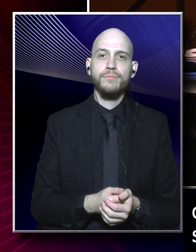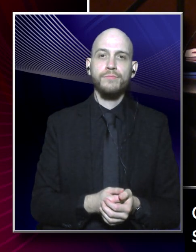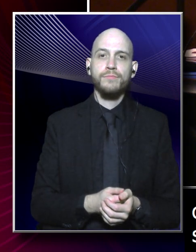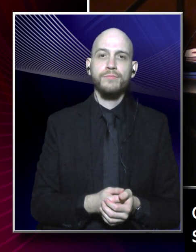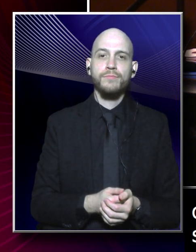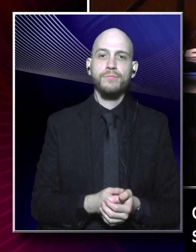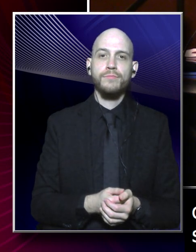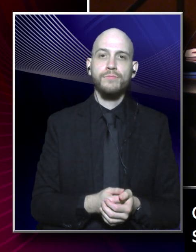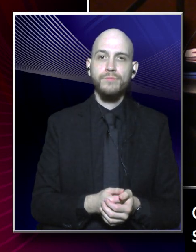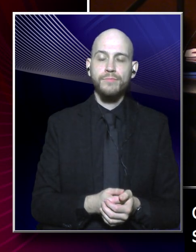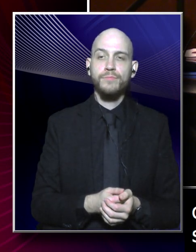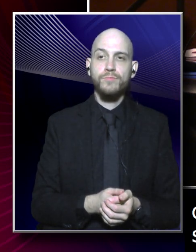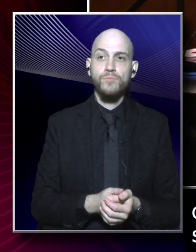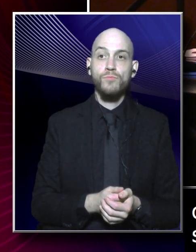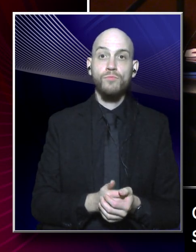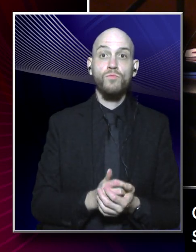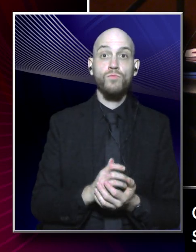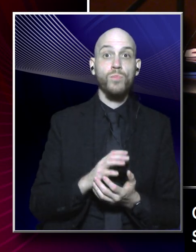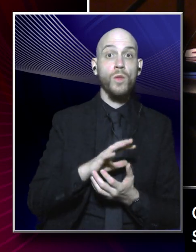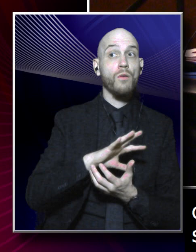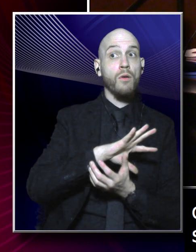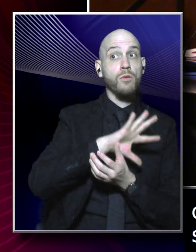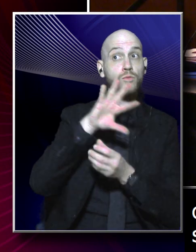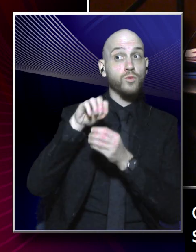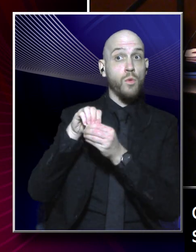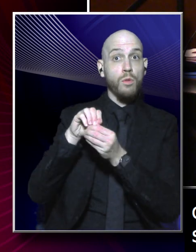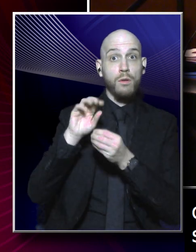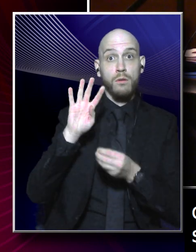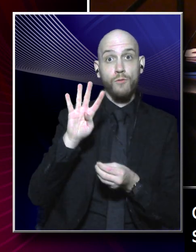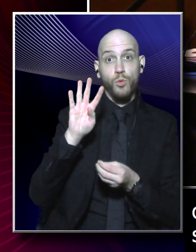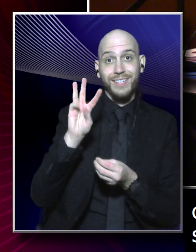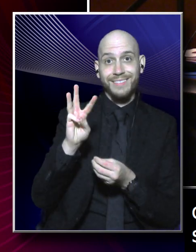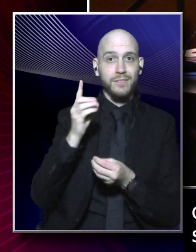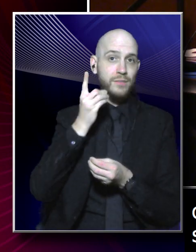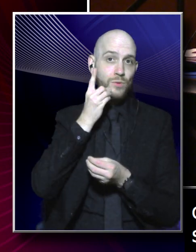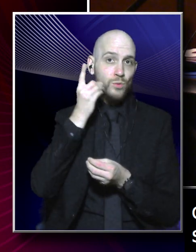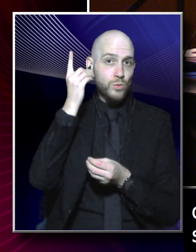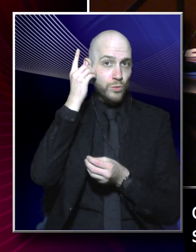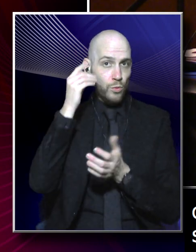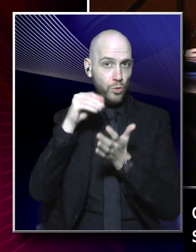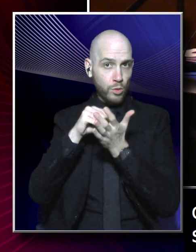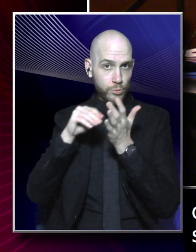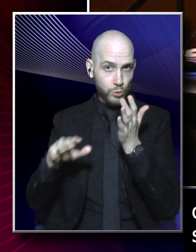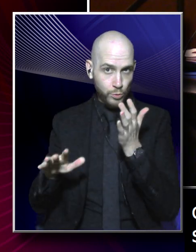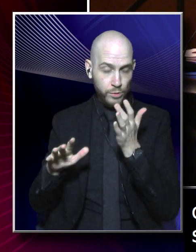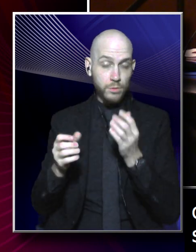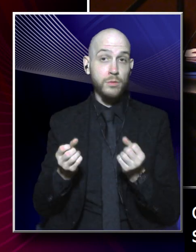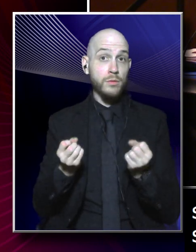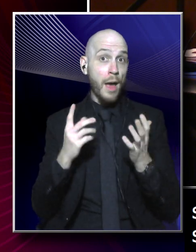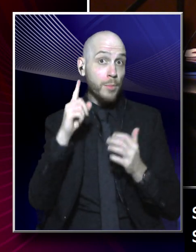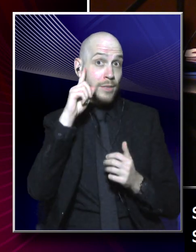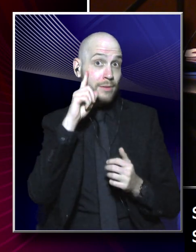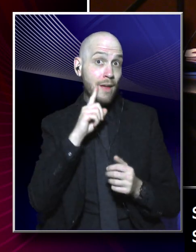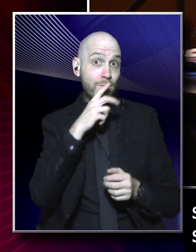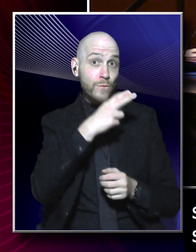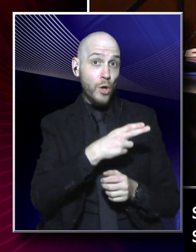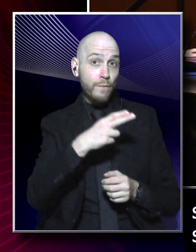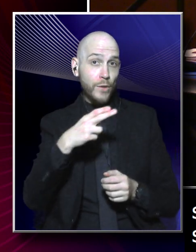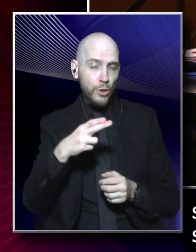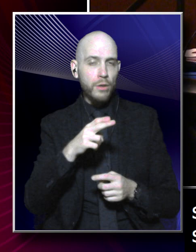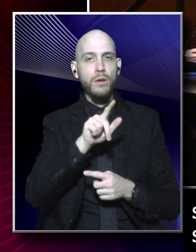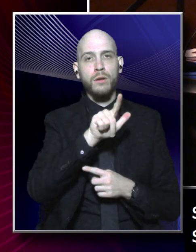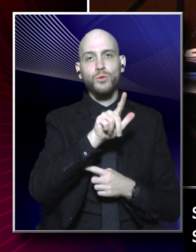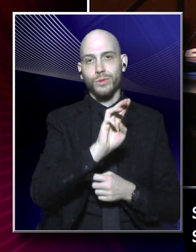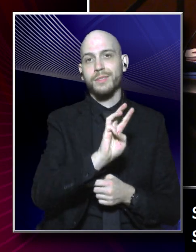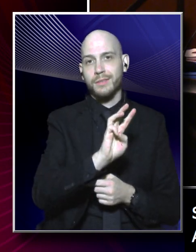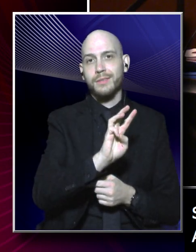Of the 46 dorm students that we have, 26 are deaf and hard of hearing. In sending them